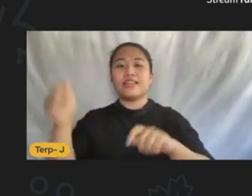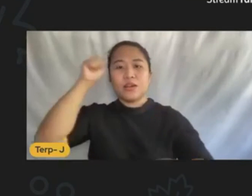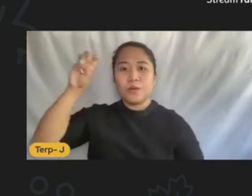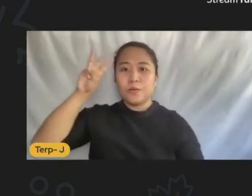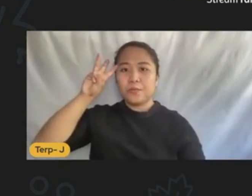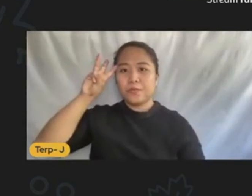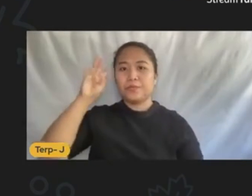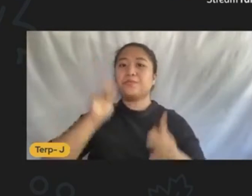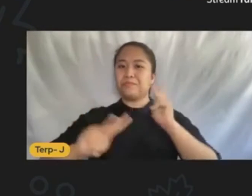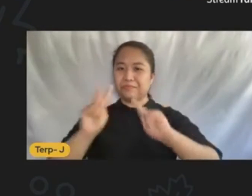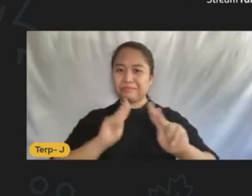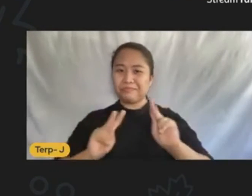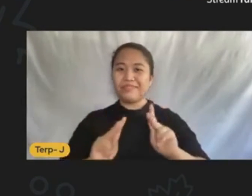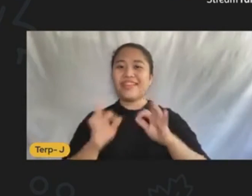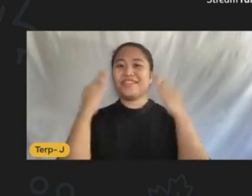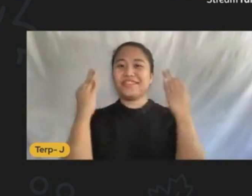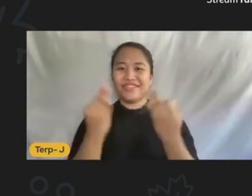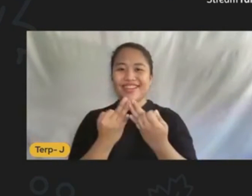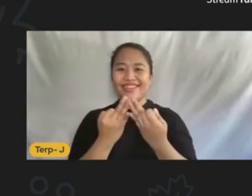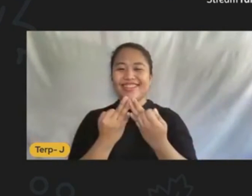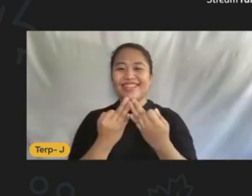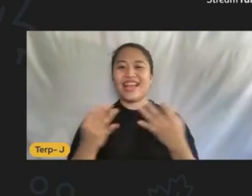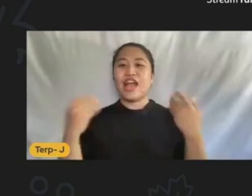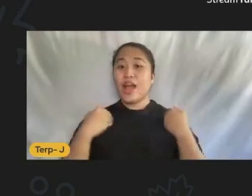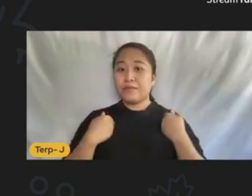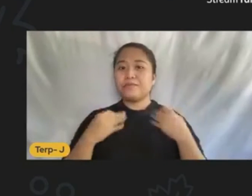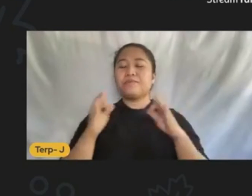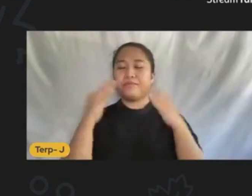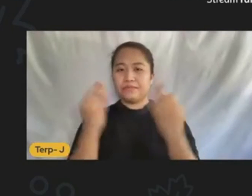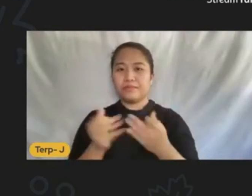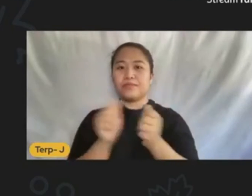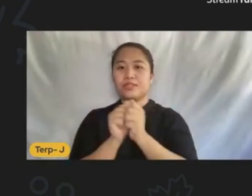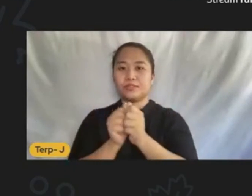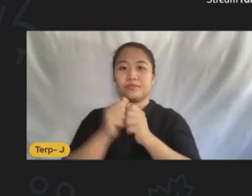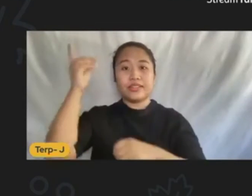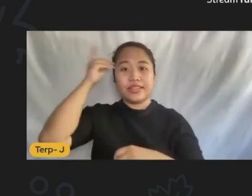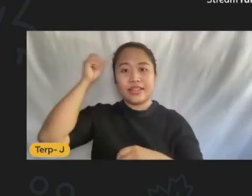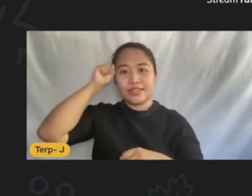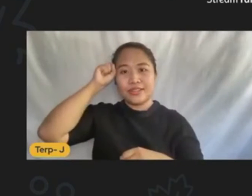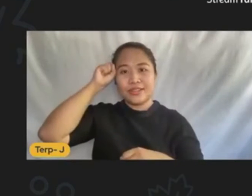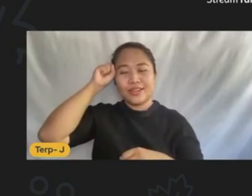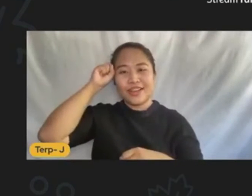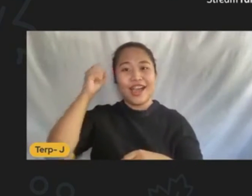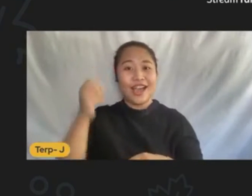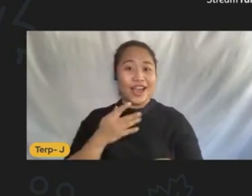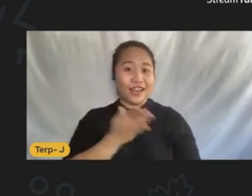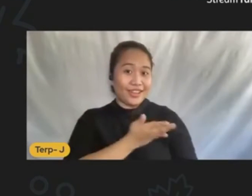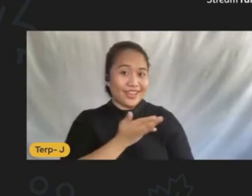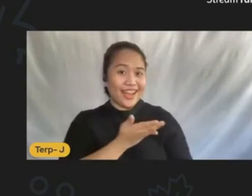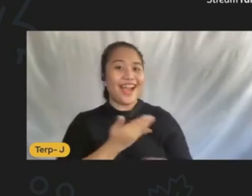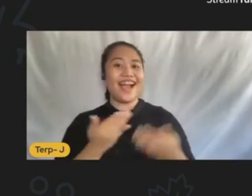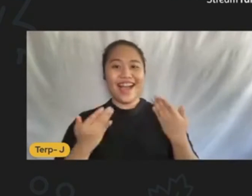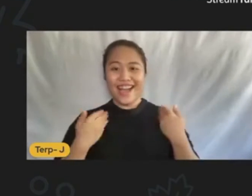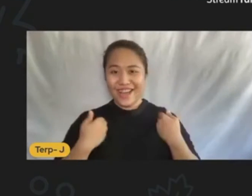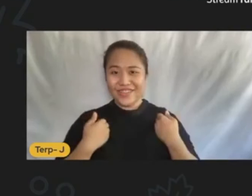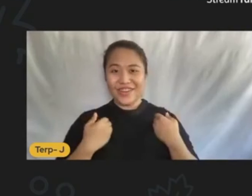their families that have people with Down syndrome. And did you want to say something, JC? What do you want to say about Down